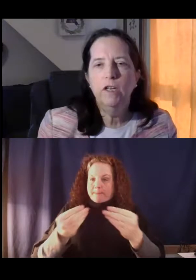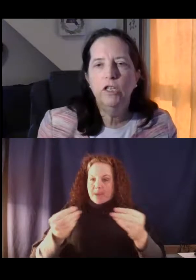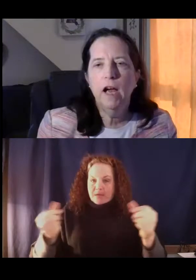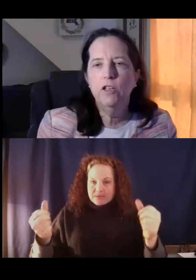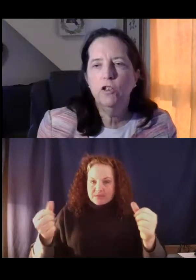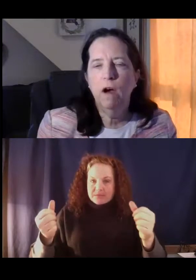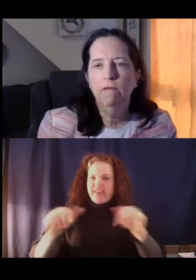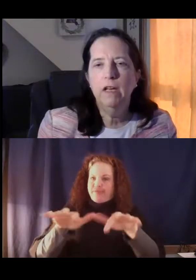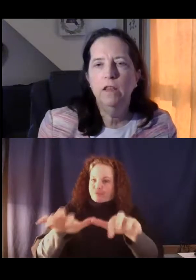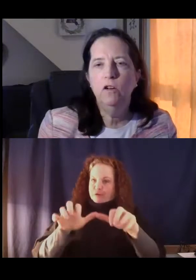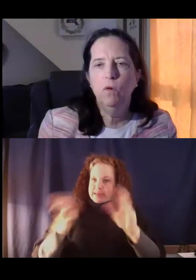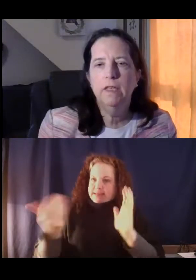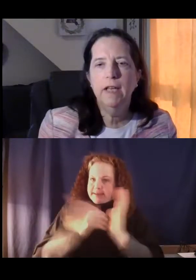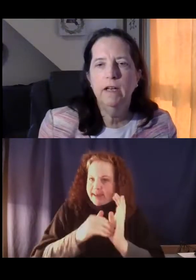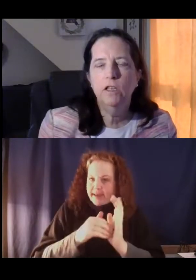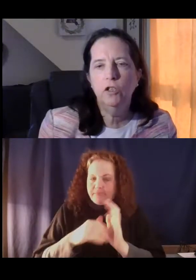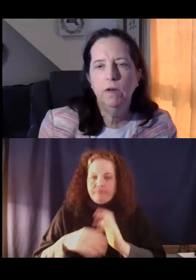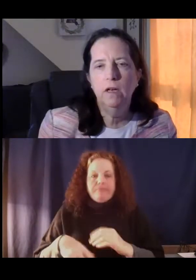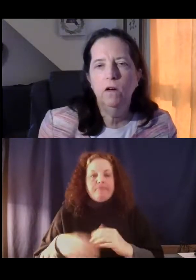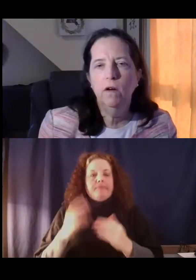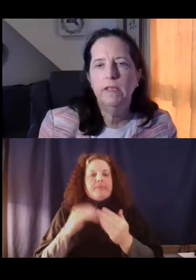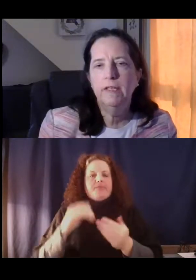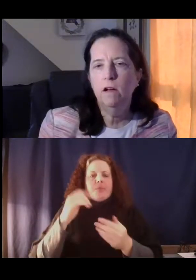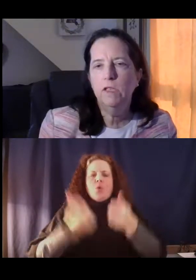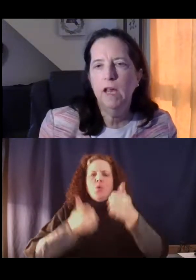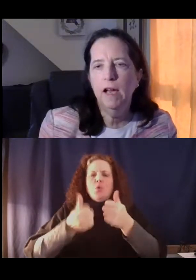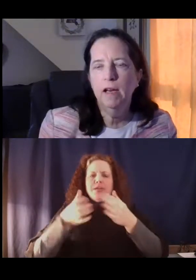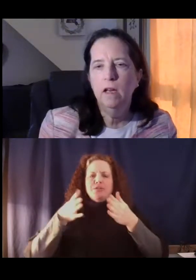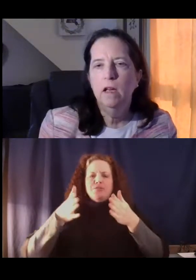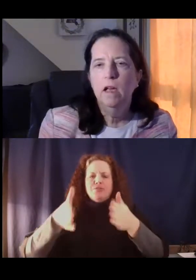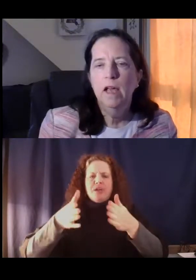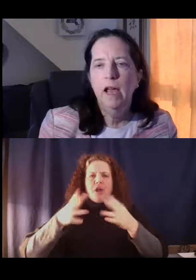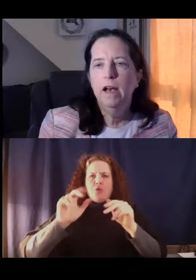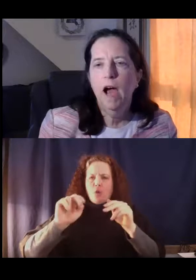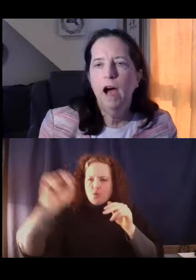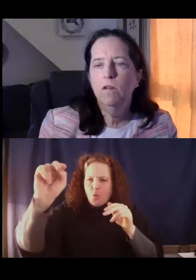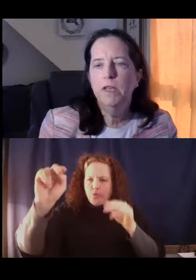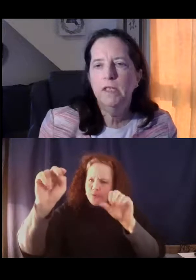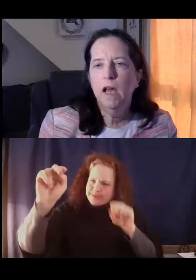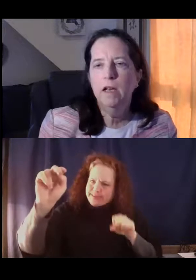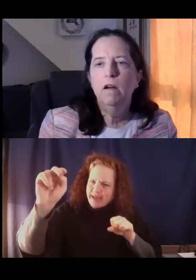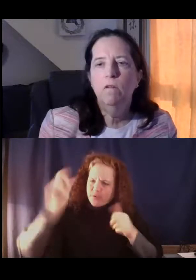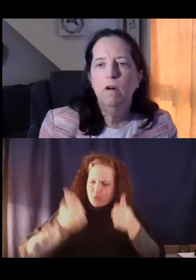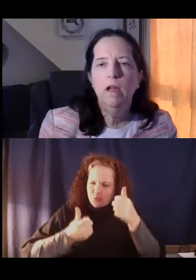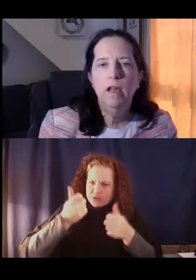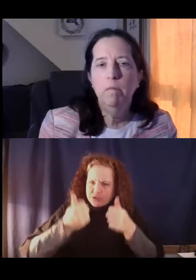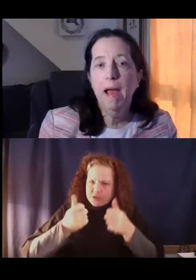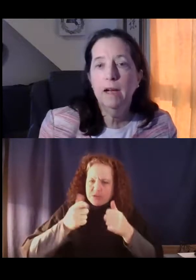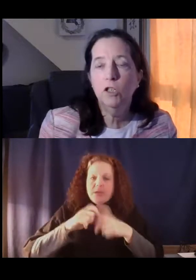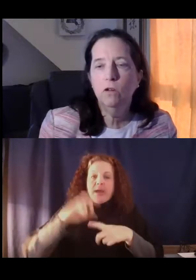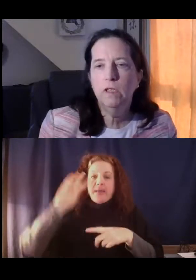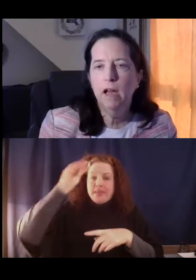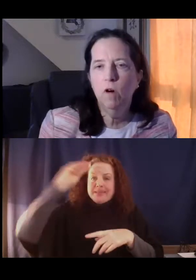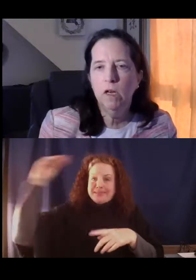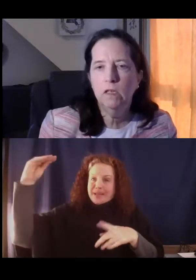Knowing which side you're traveling, on the north side of the street or the south side, and how the sun